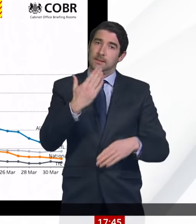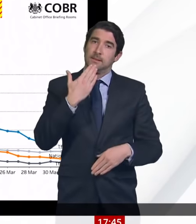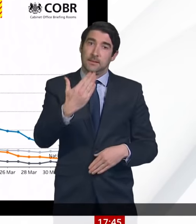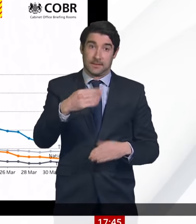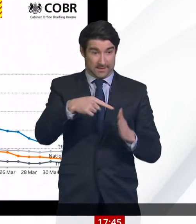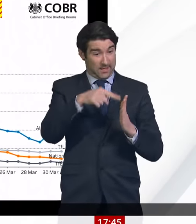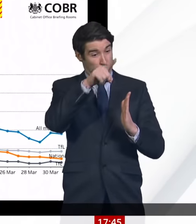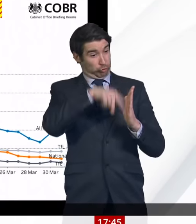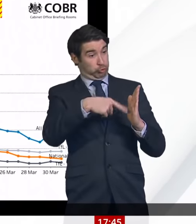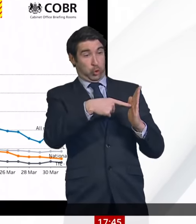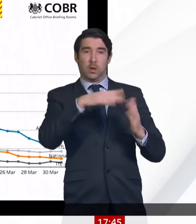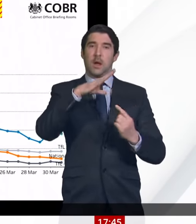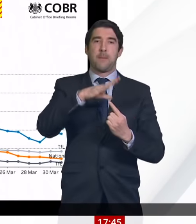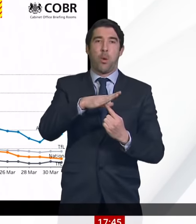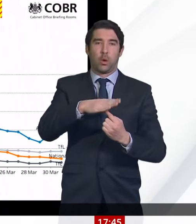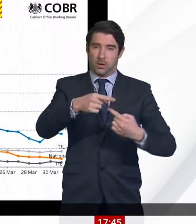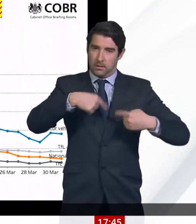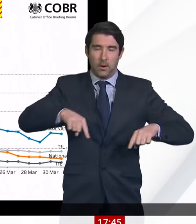been given.